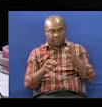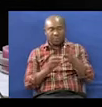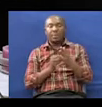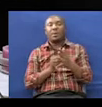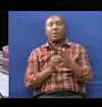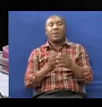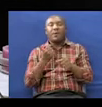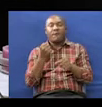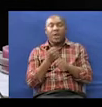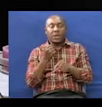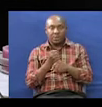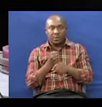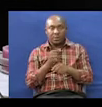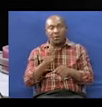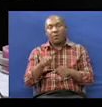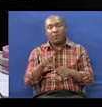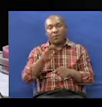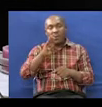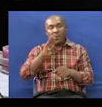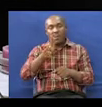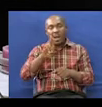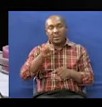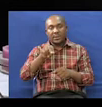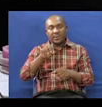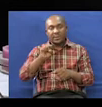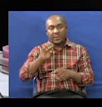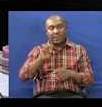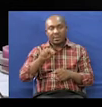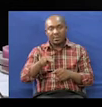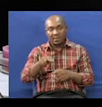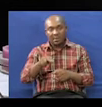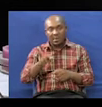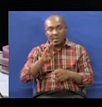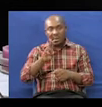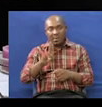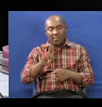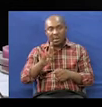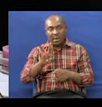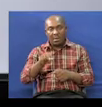functions of the Bunsen burner.